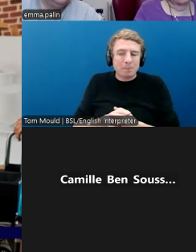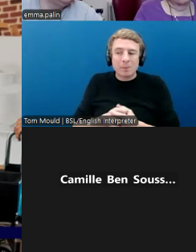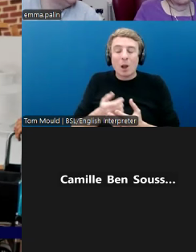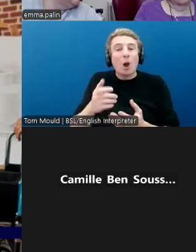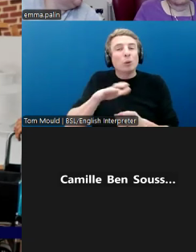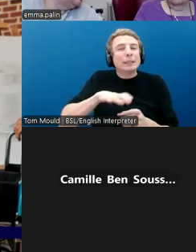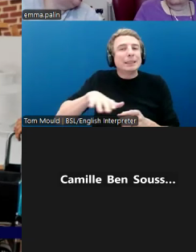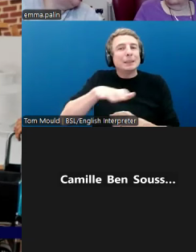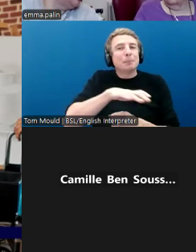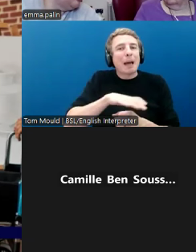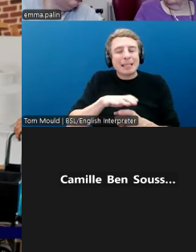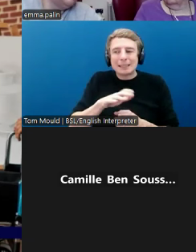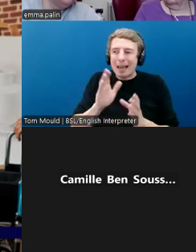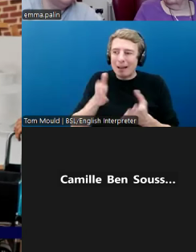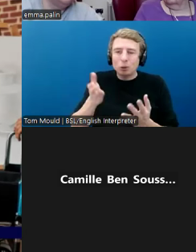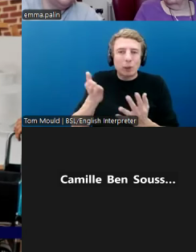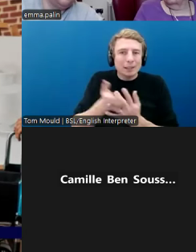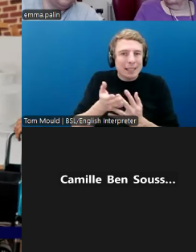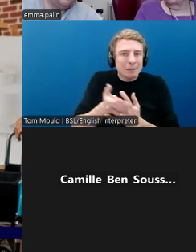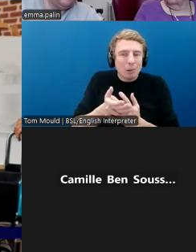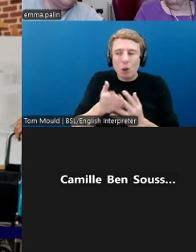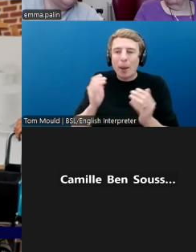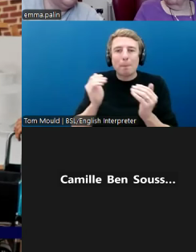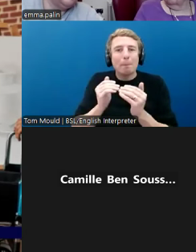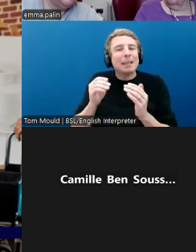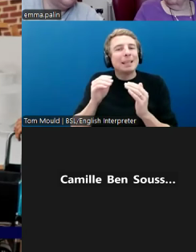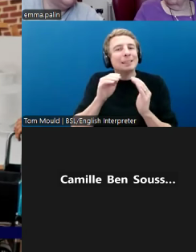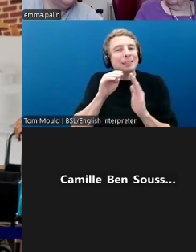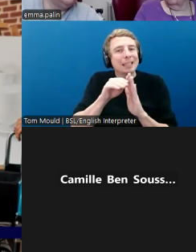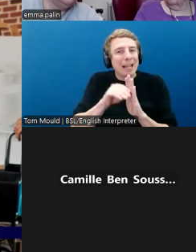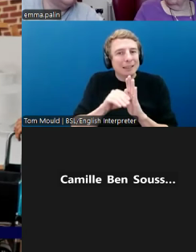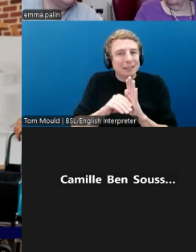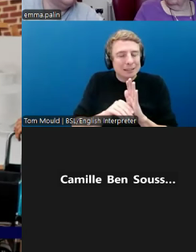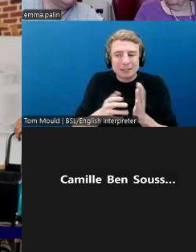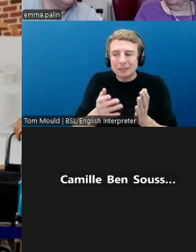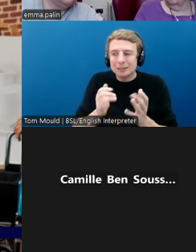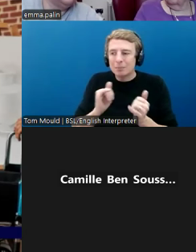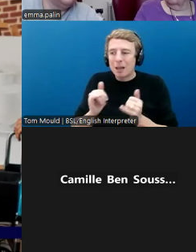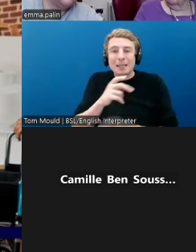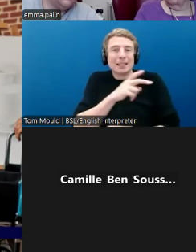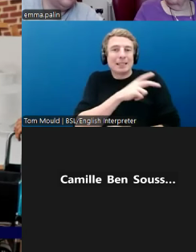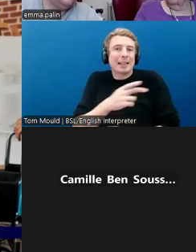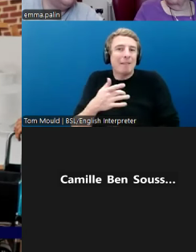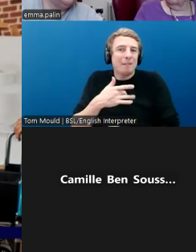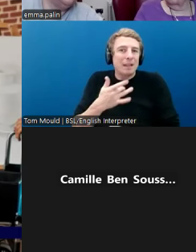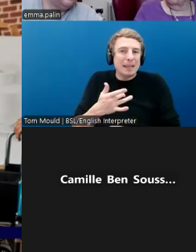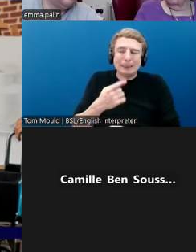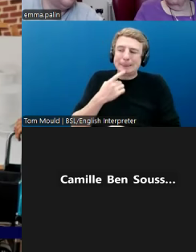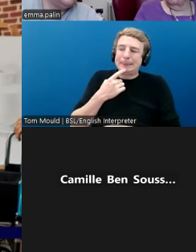they need to be accessible. Staff may feel often unsure about inviting artists in or using new